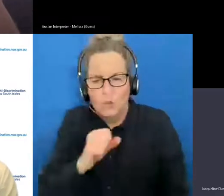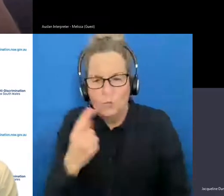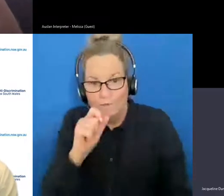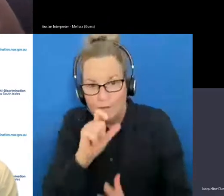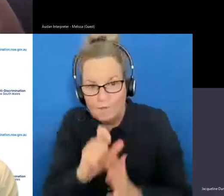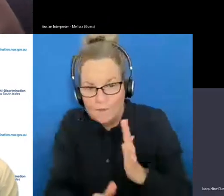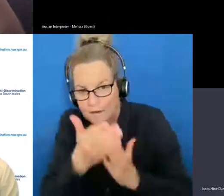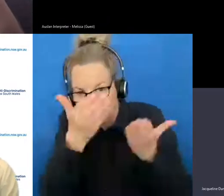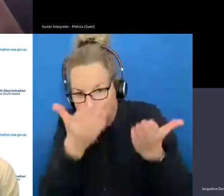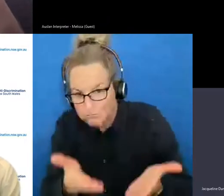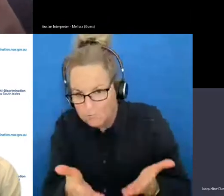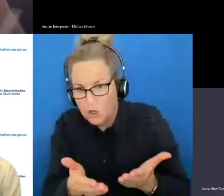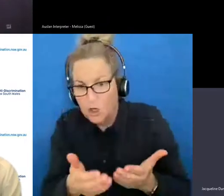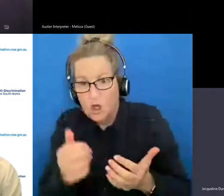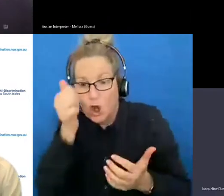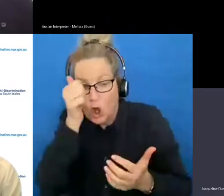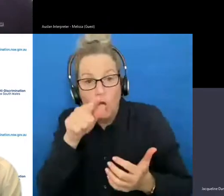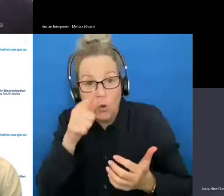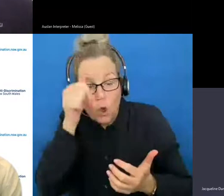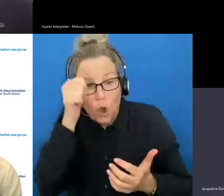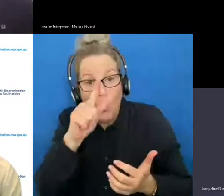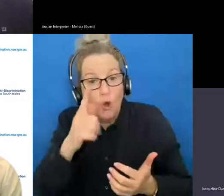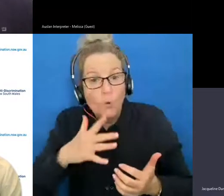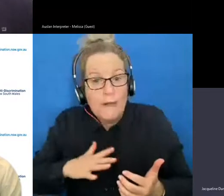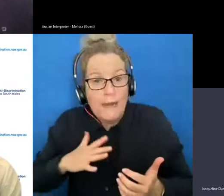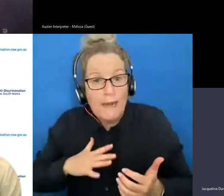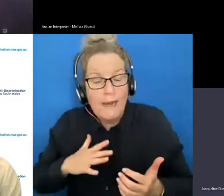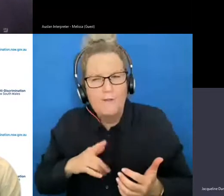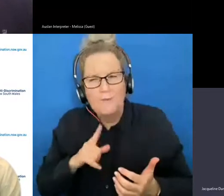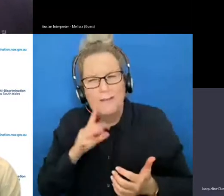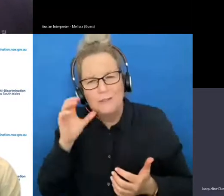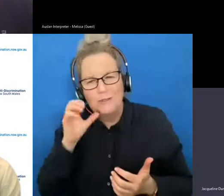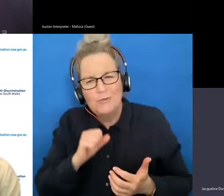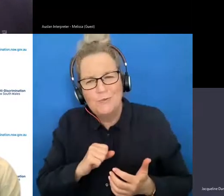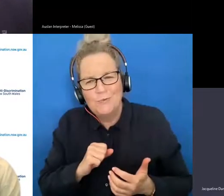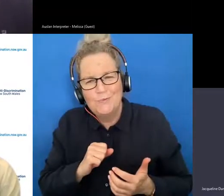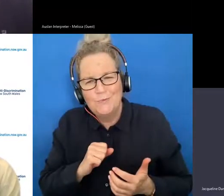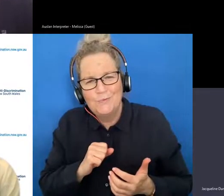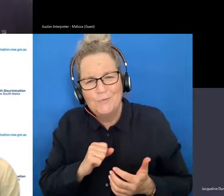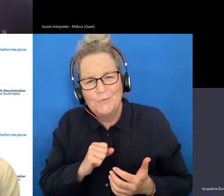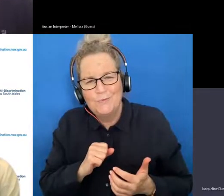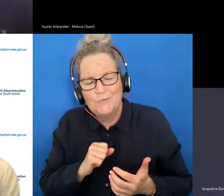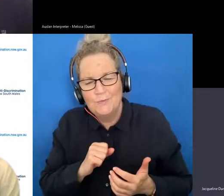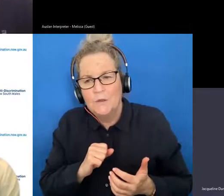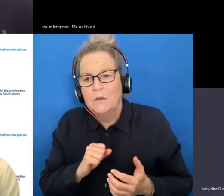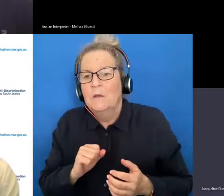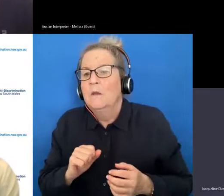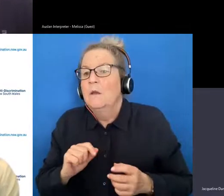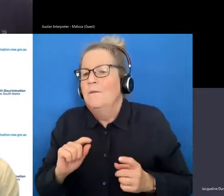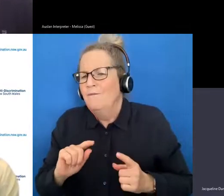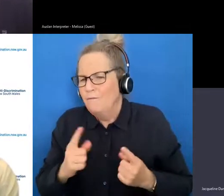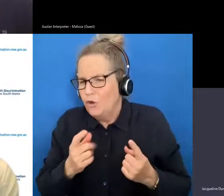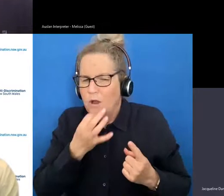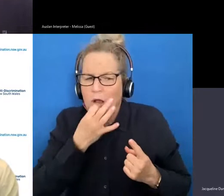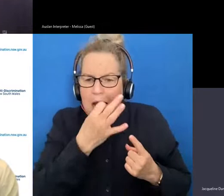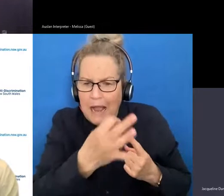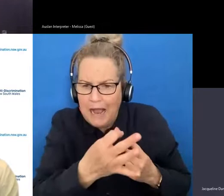disability knows what they need. So you need, you know, first point of call is you always ask that person with disability, you